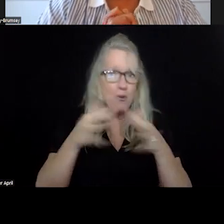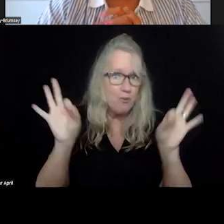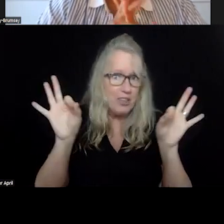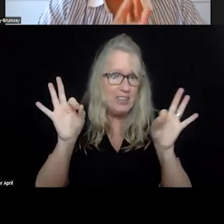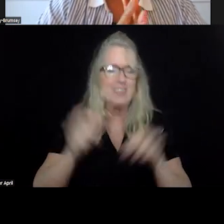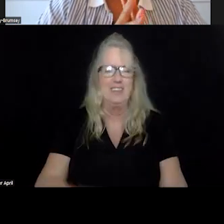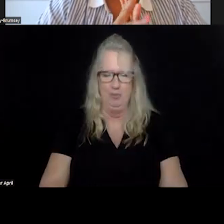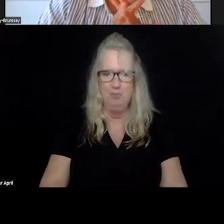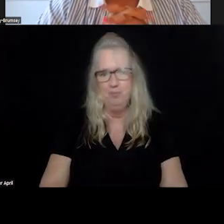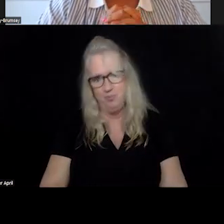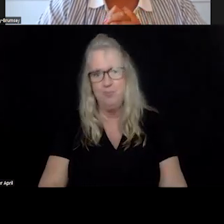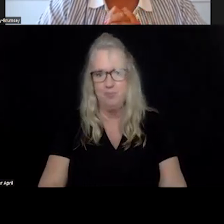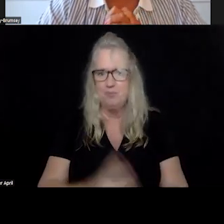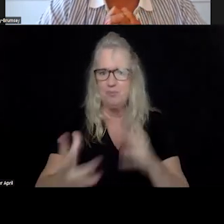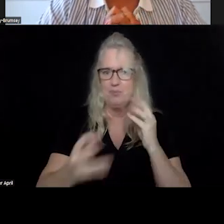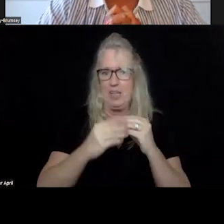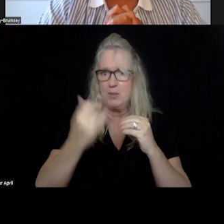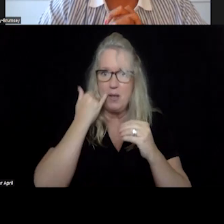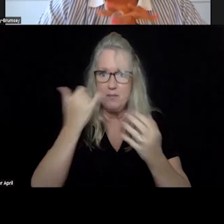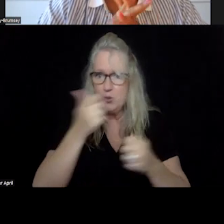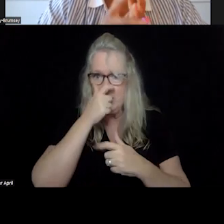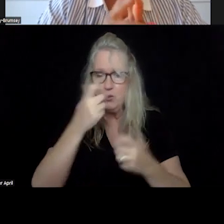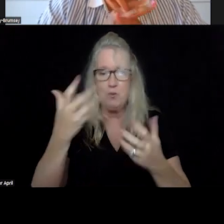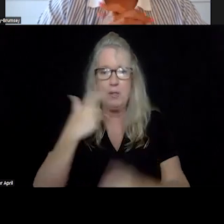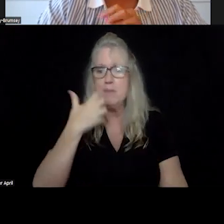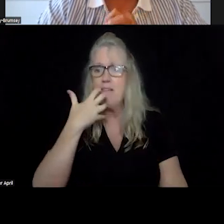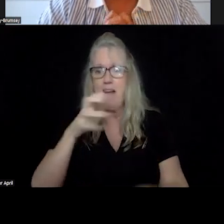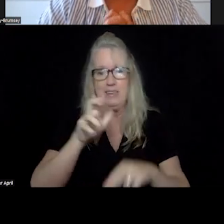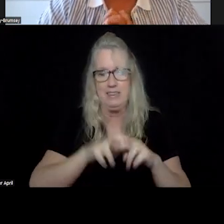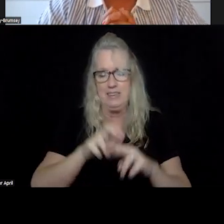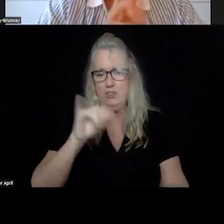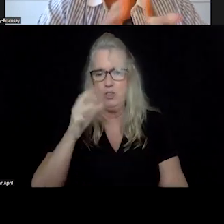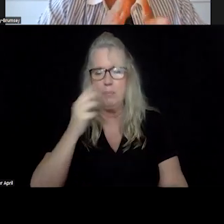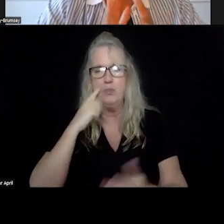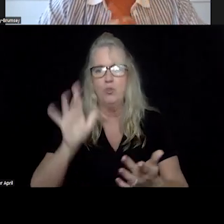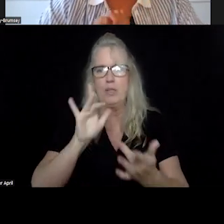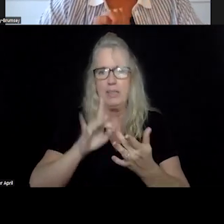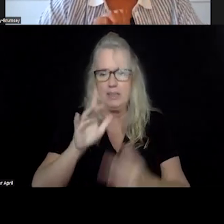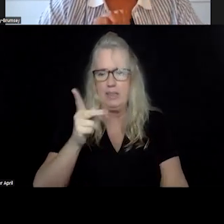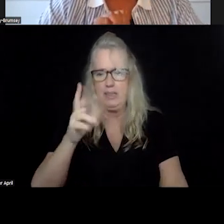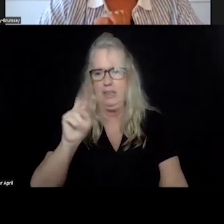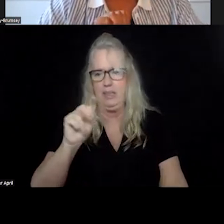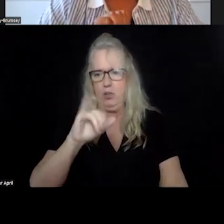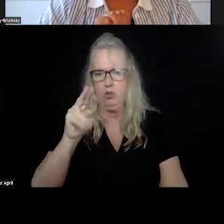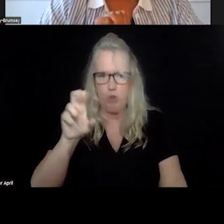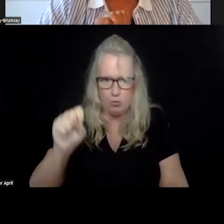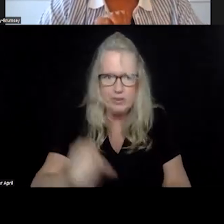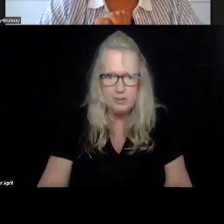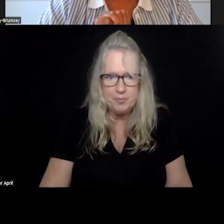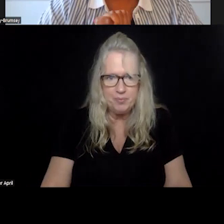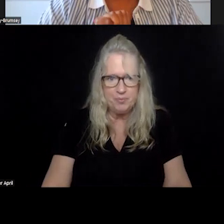So just a plug, if you're interested in being a Trivia Hot Jam contestant, reach out to Karen Jones and you'll also be getting a t-shirt.